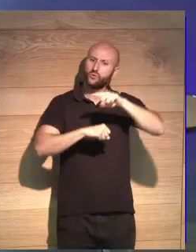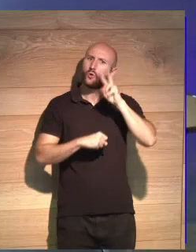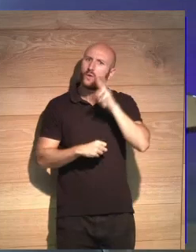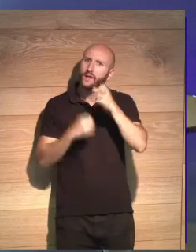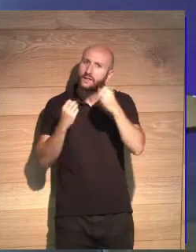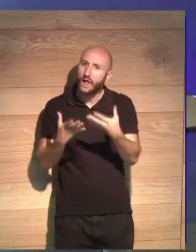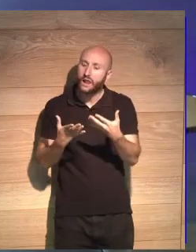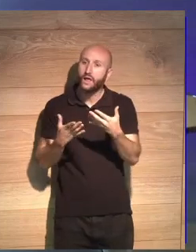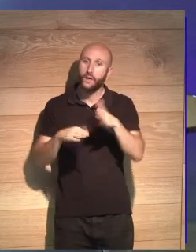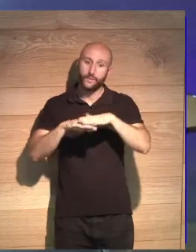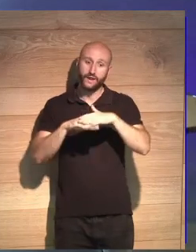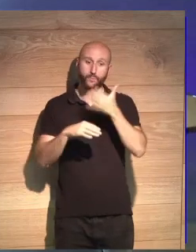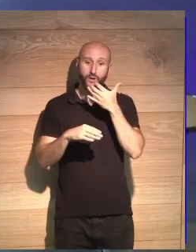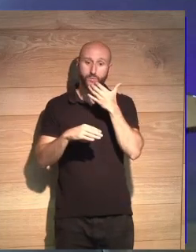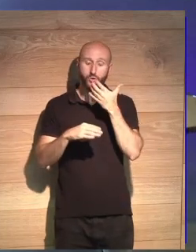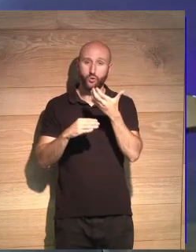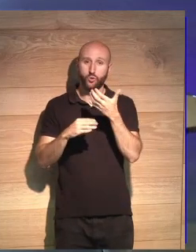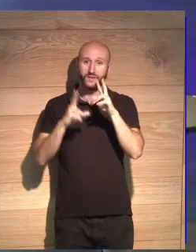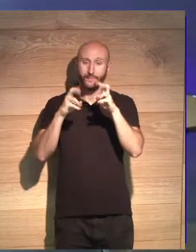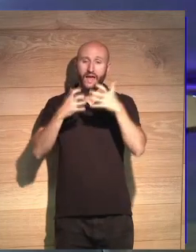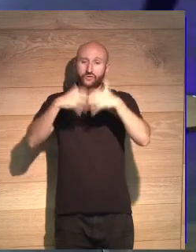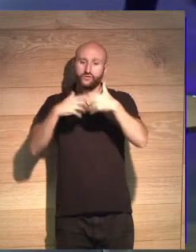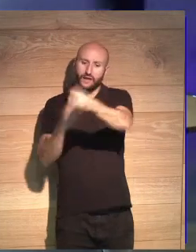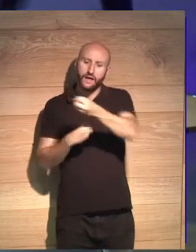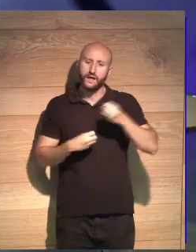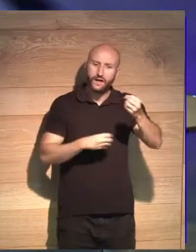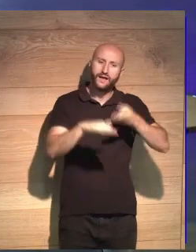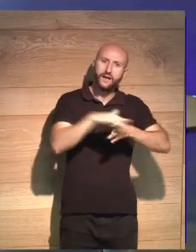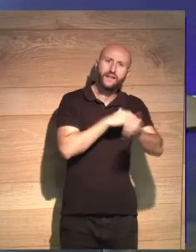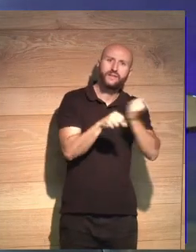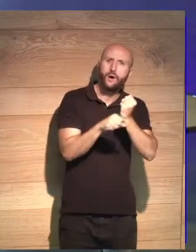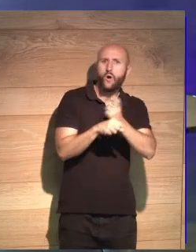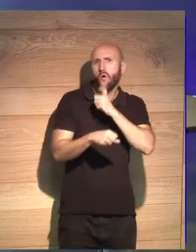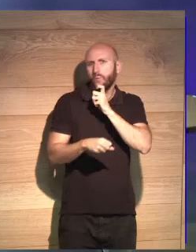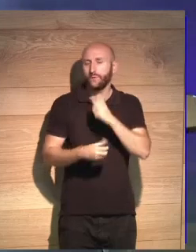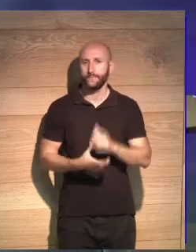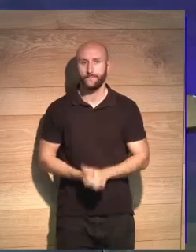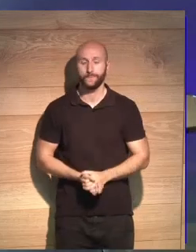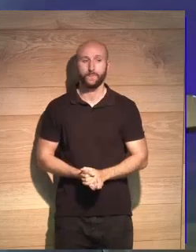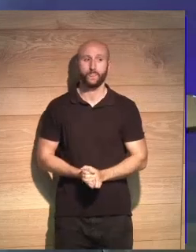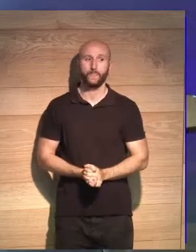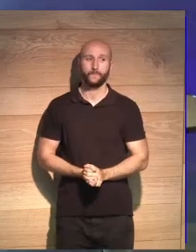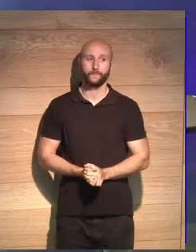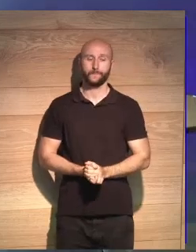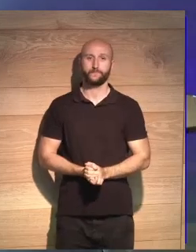countries. How do you see this with your students, their job opportunities?